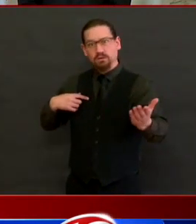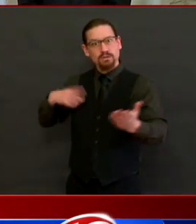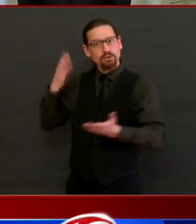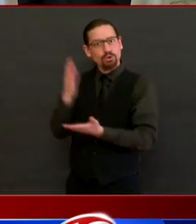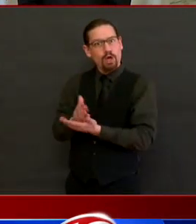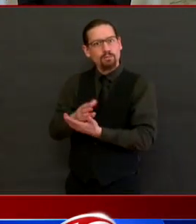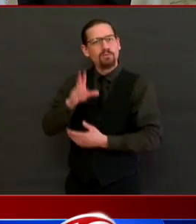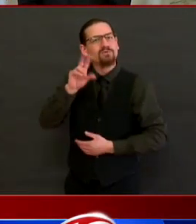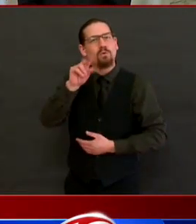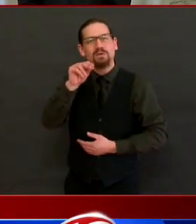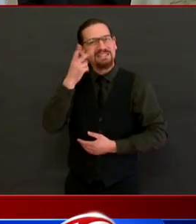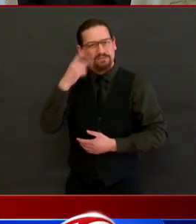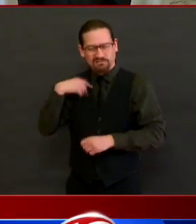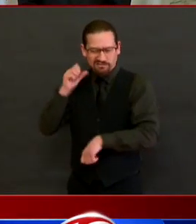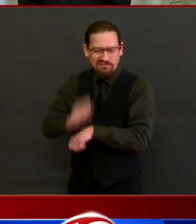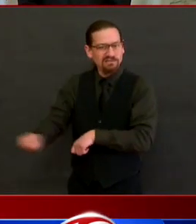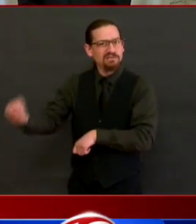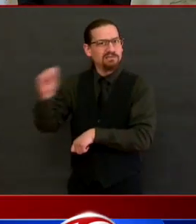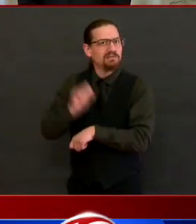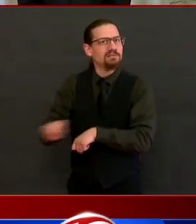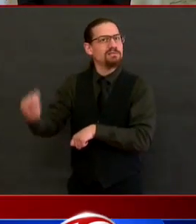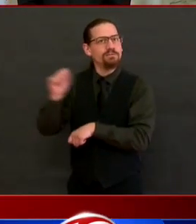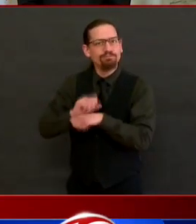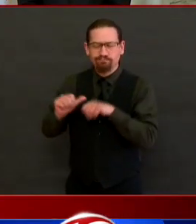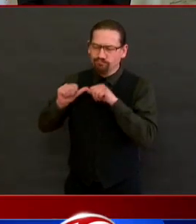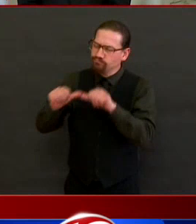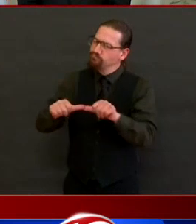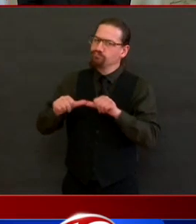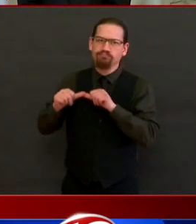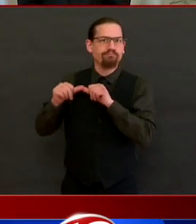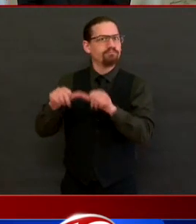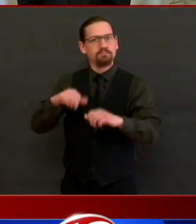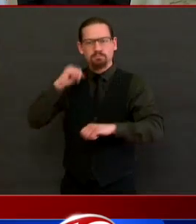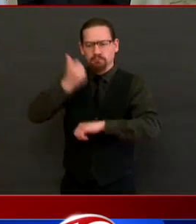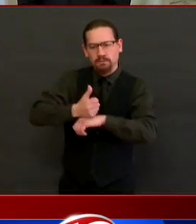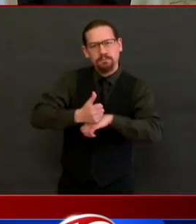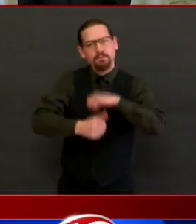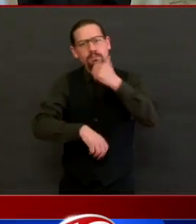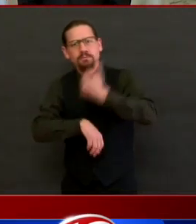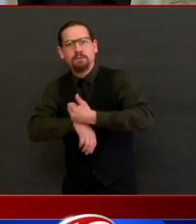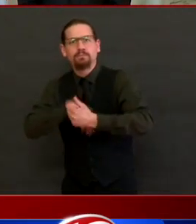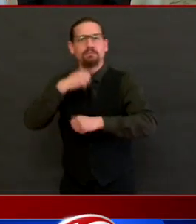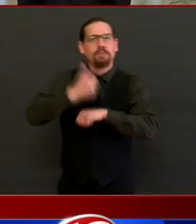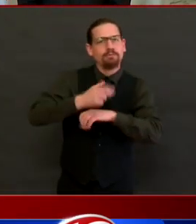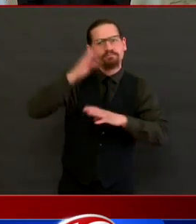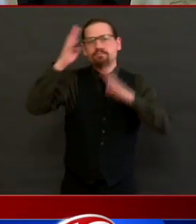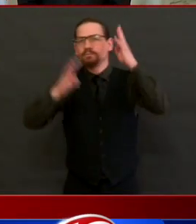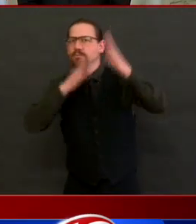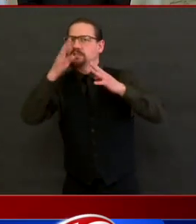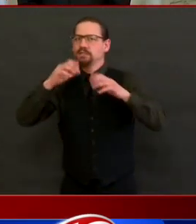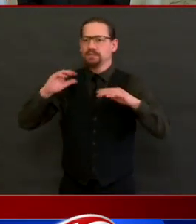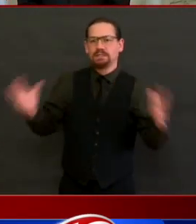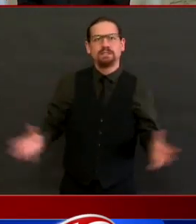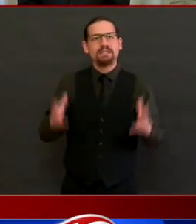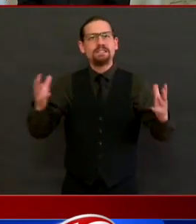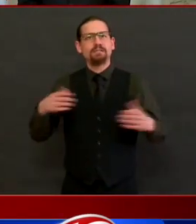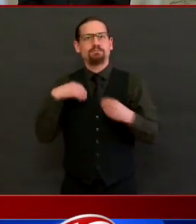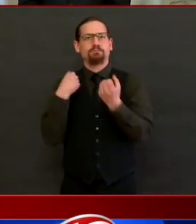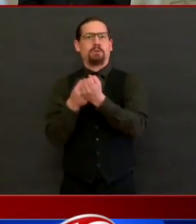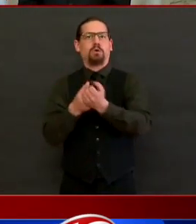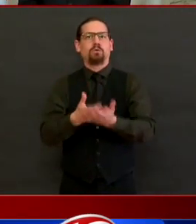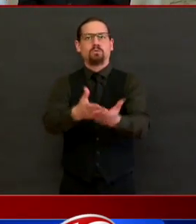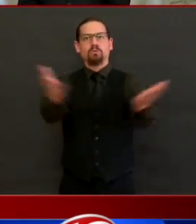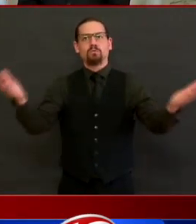Having said that, I wanna give you a preview of what is to come, because we are gonna keep working 24/7 to make